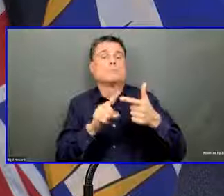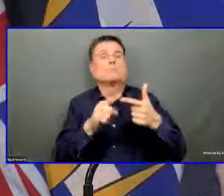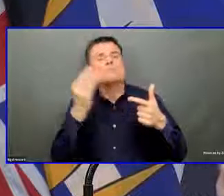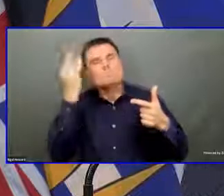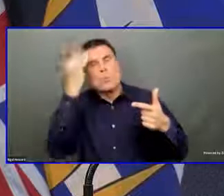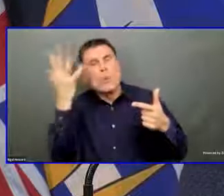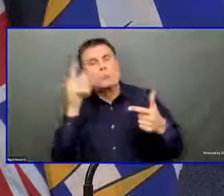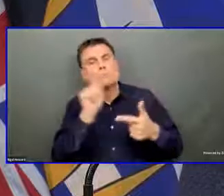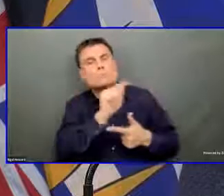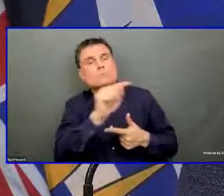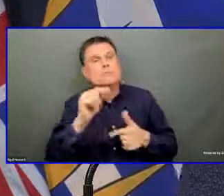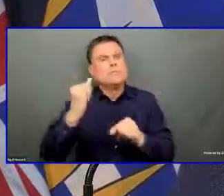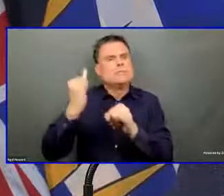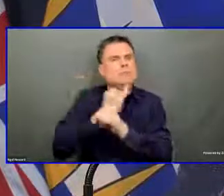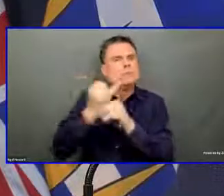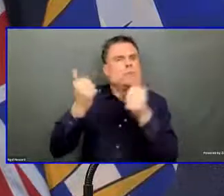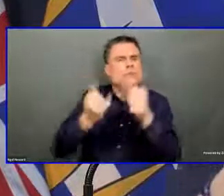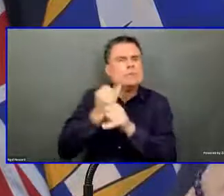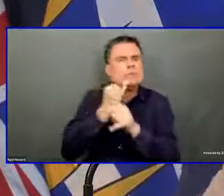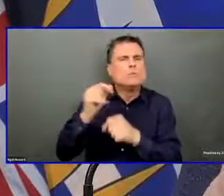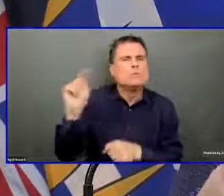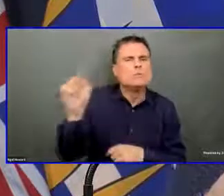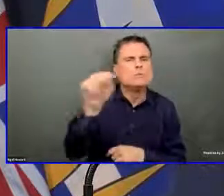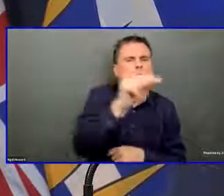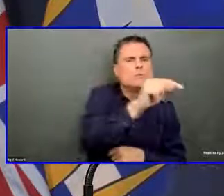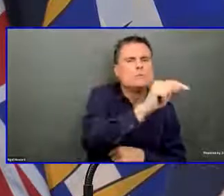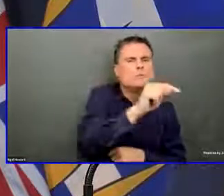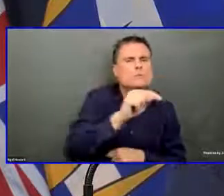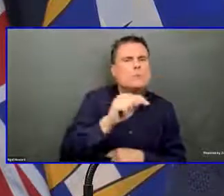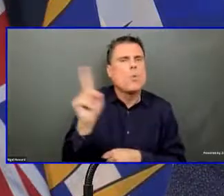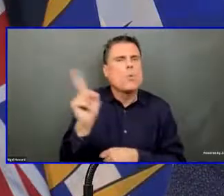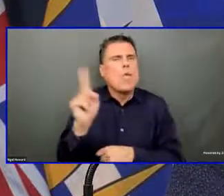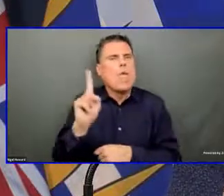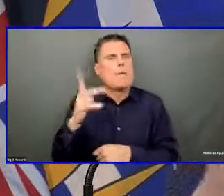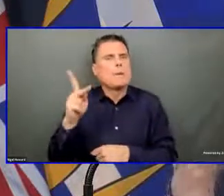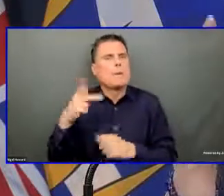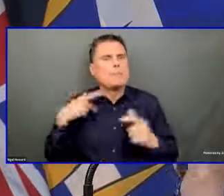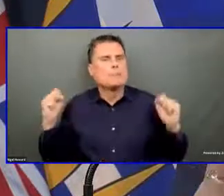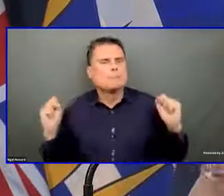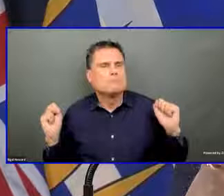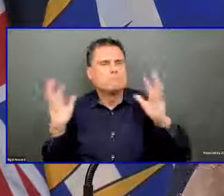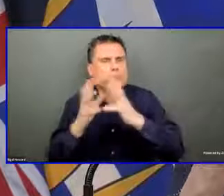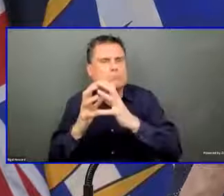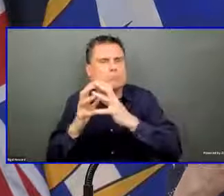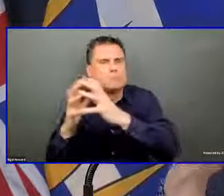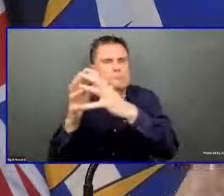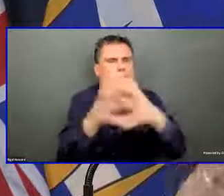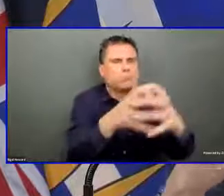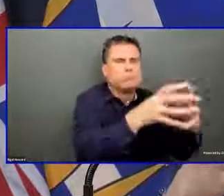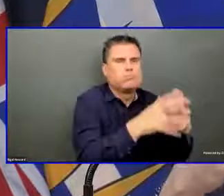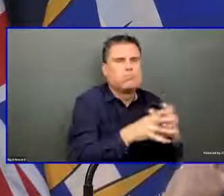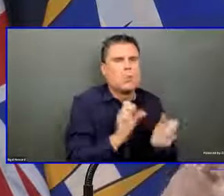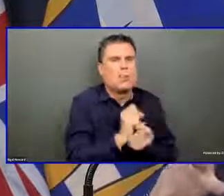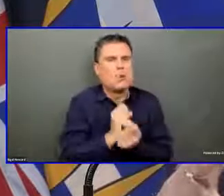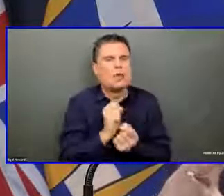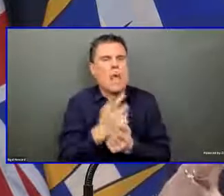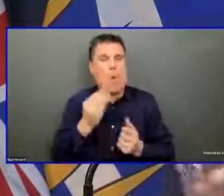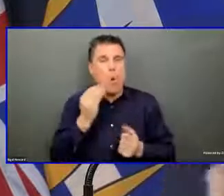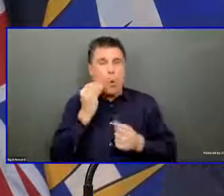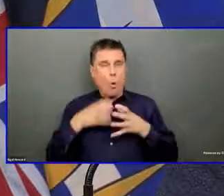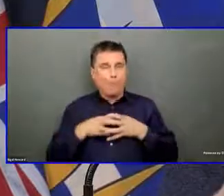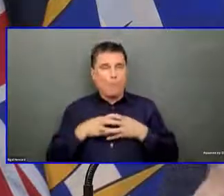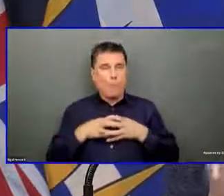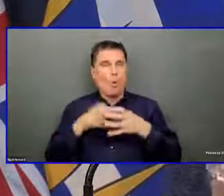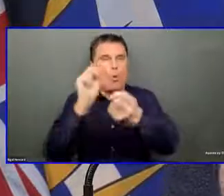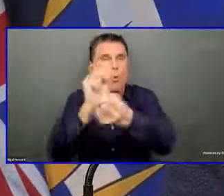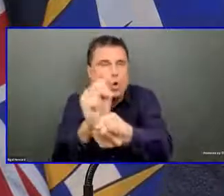necessity traveling in and out to different parts of BC and back and forth into the camps. They live in congregate accommodations,